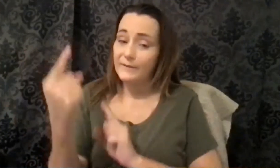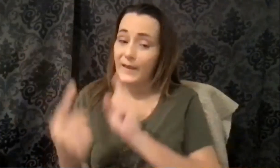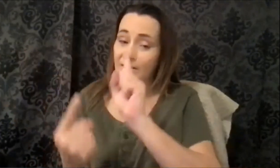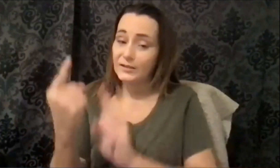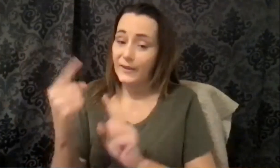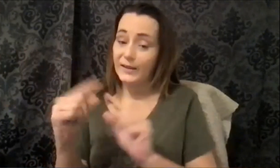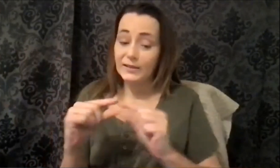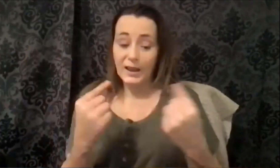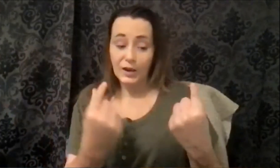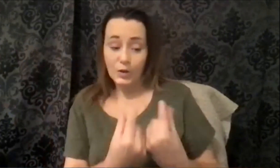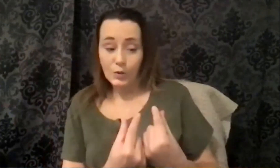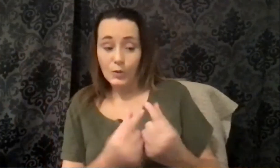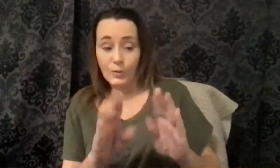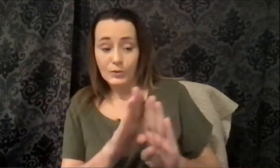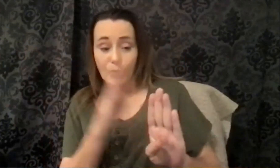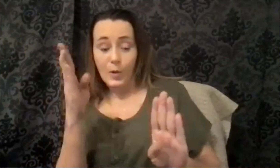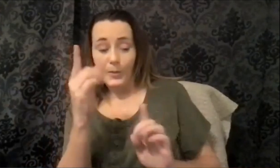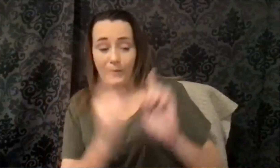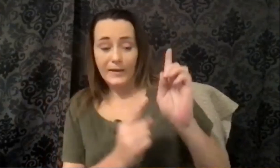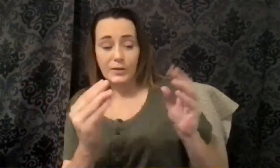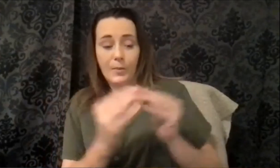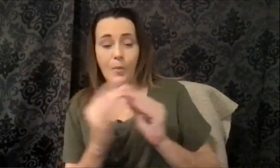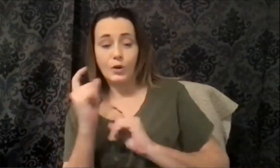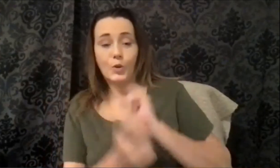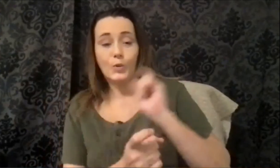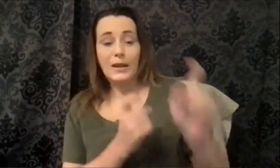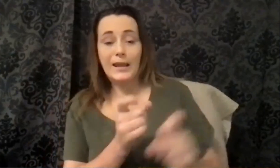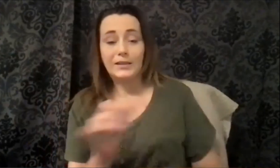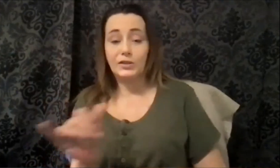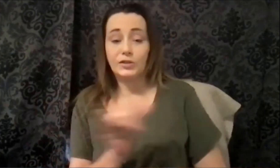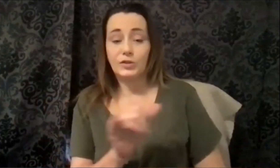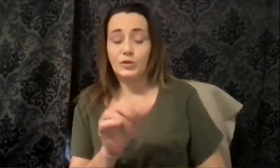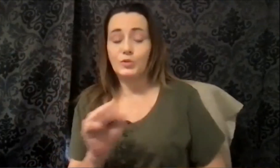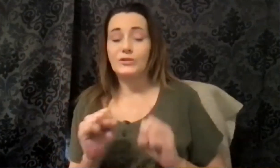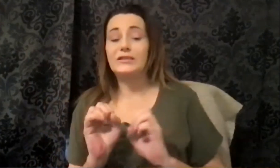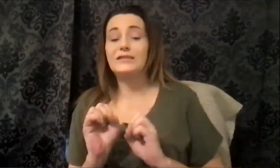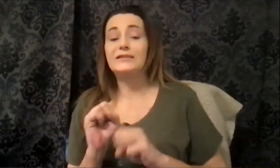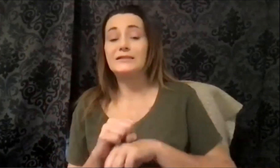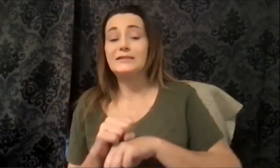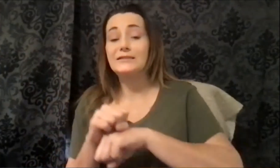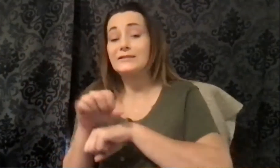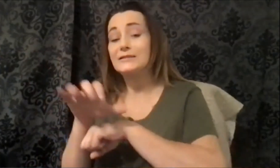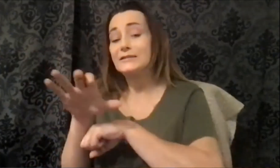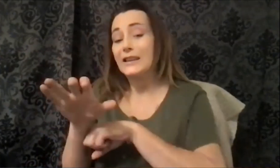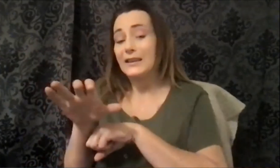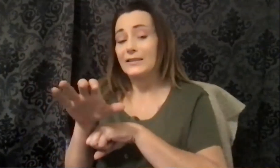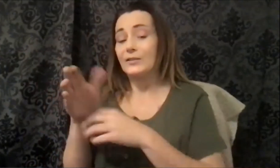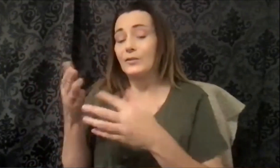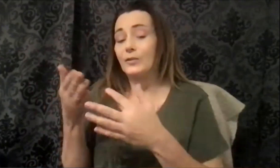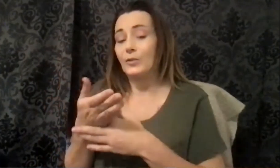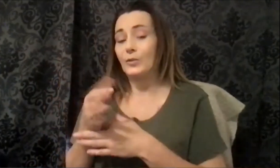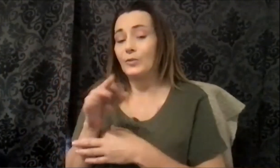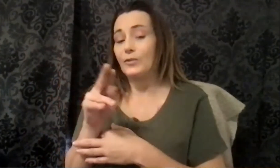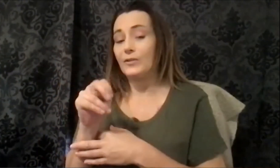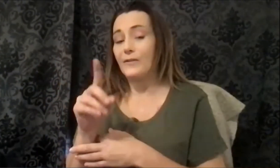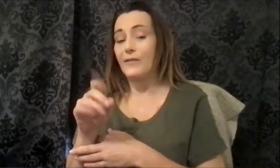reopening face to face and they're getting more donations also to send up the, through the fund flow.